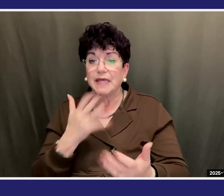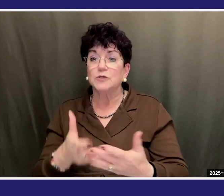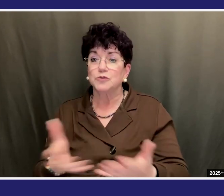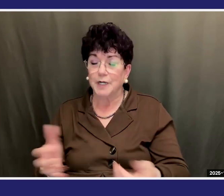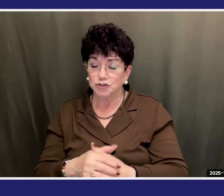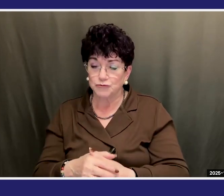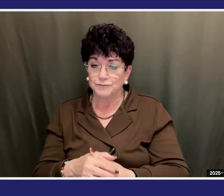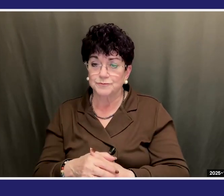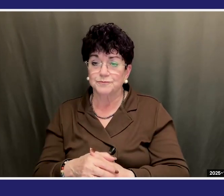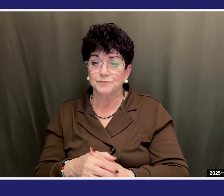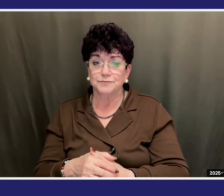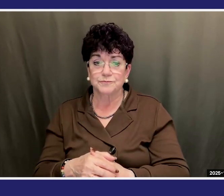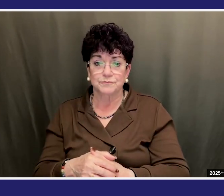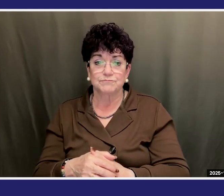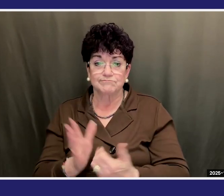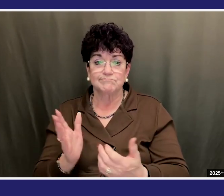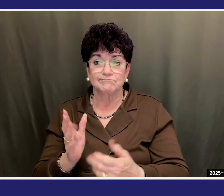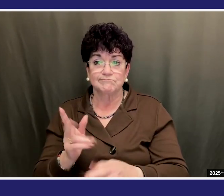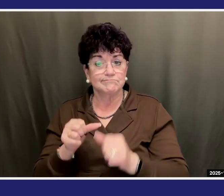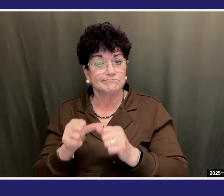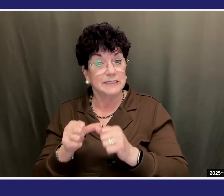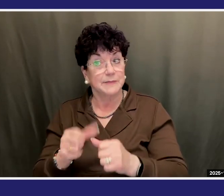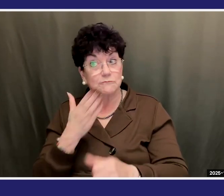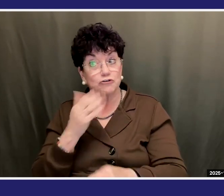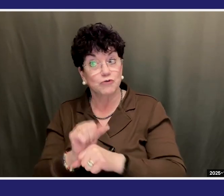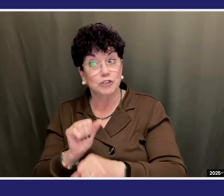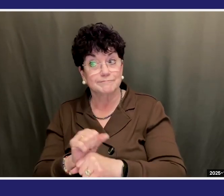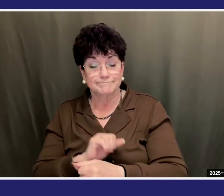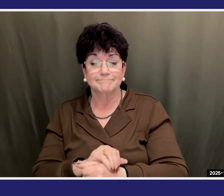so much, and keep up the good work.